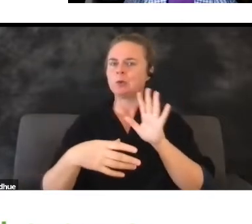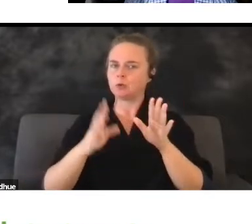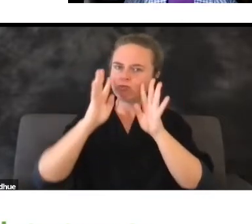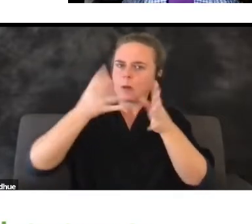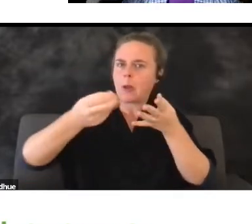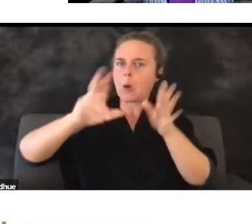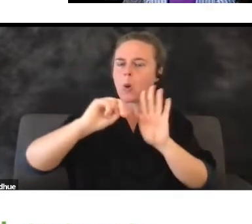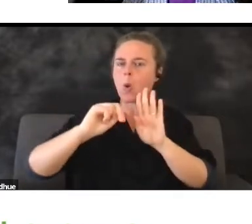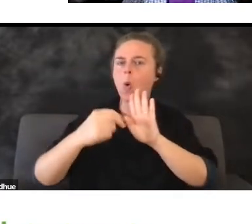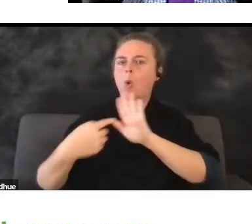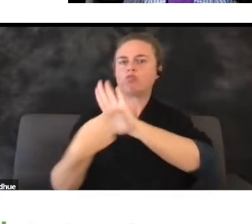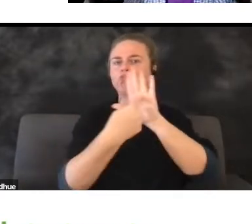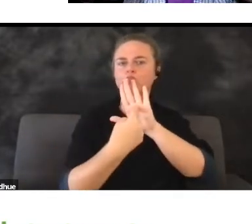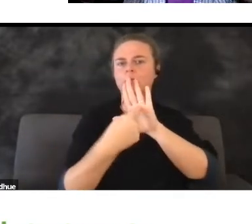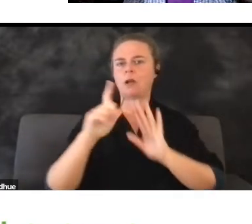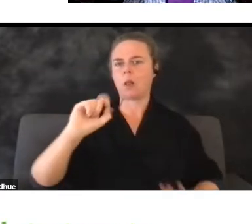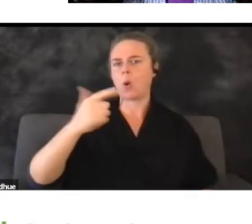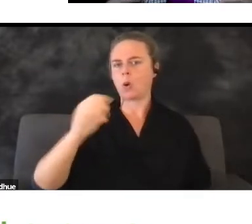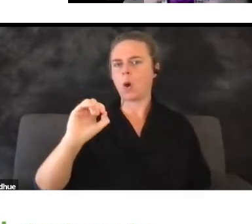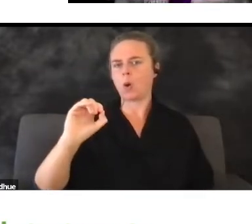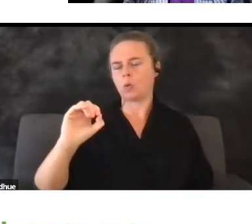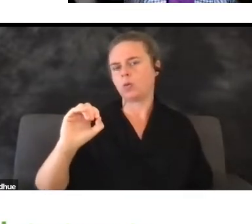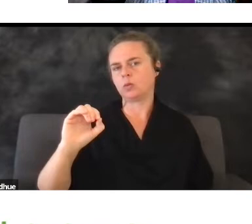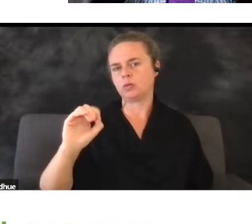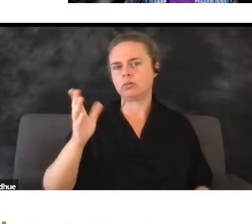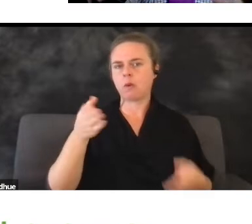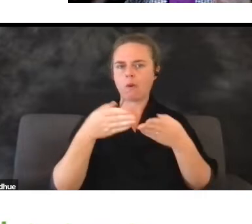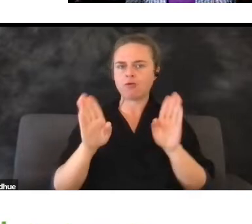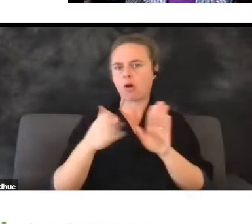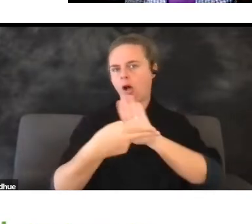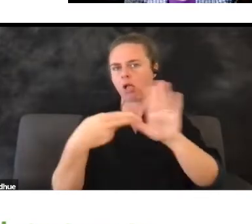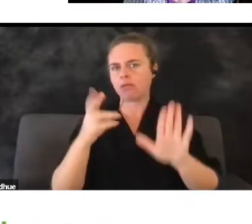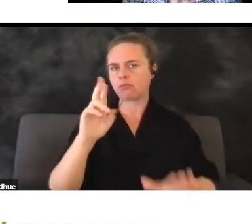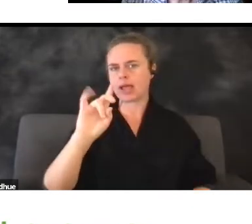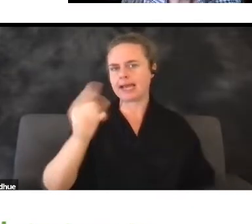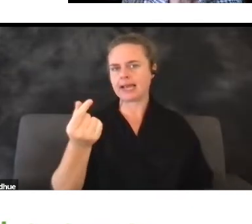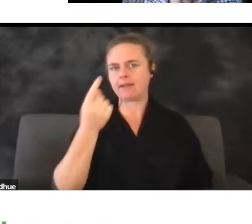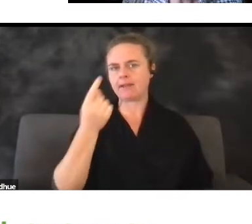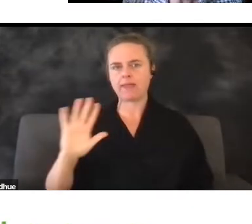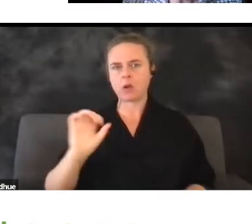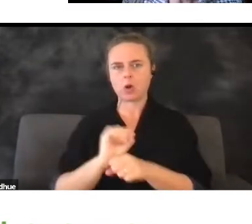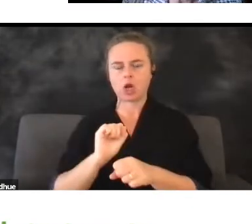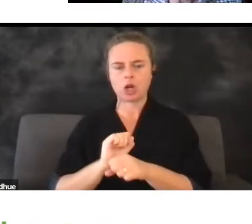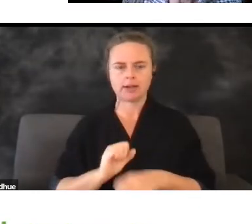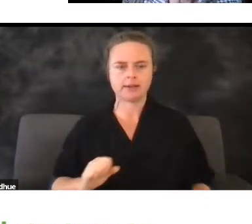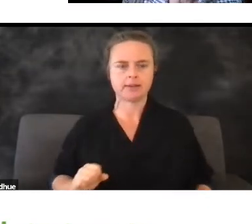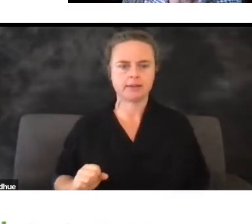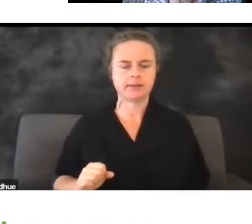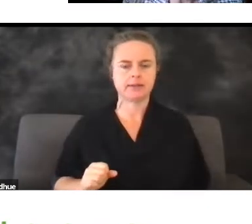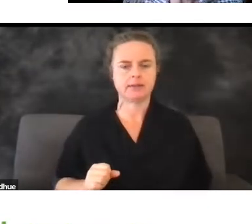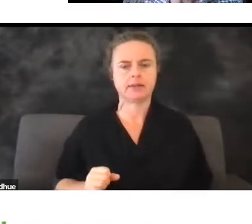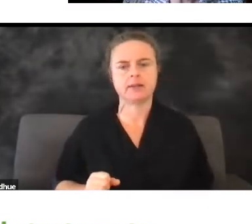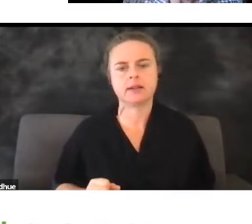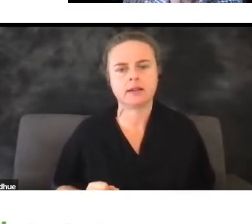a logo and this kind of overall branding for all of their work. And you see,